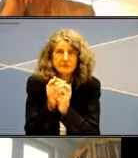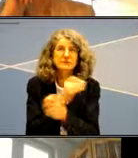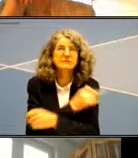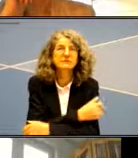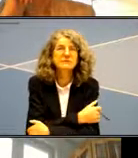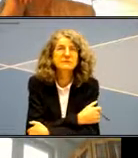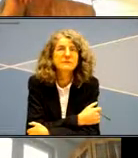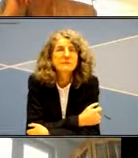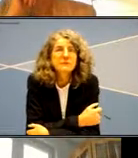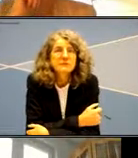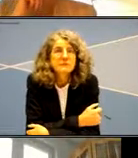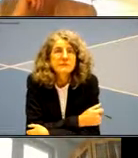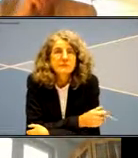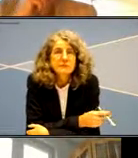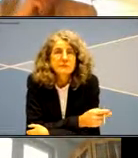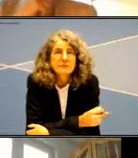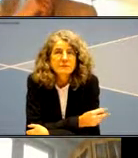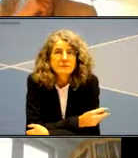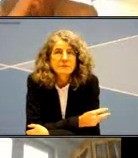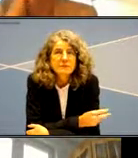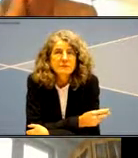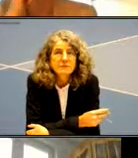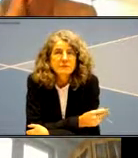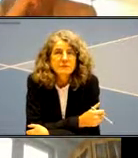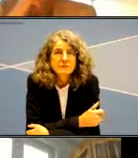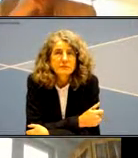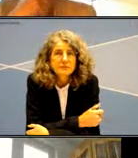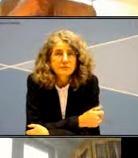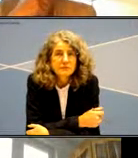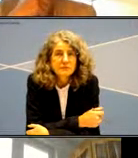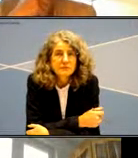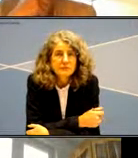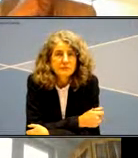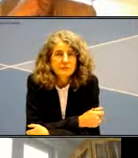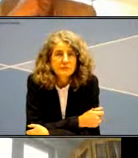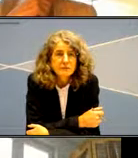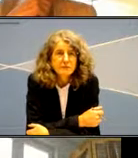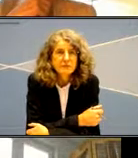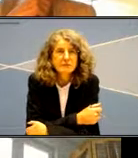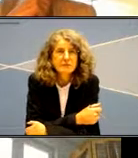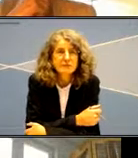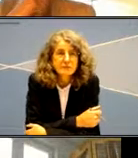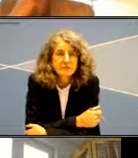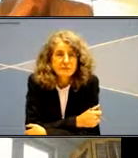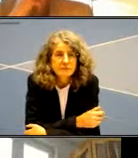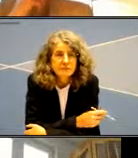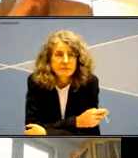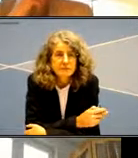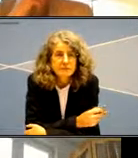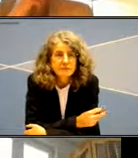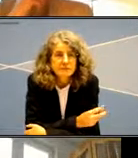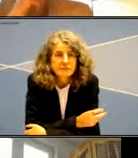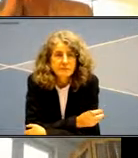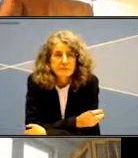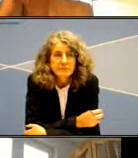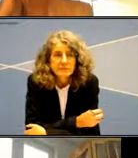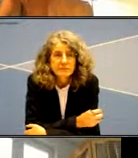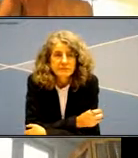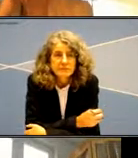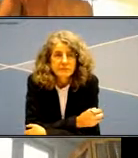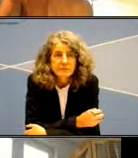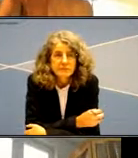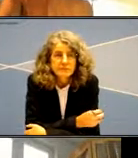investment. And how should we change the dialogue from the burden is on the individual and he needs to engage and he and she